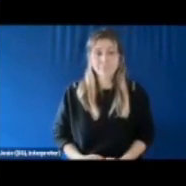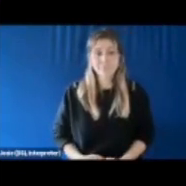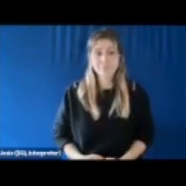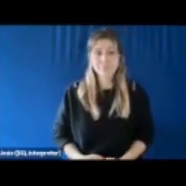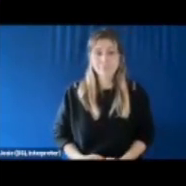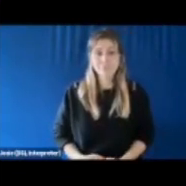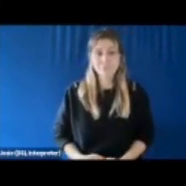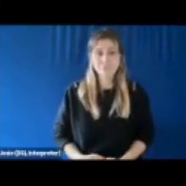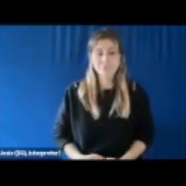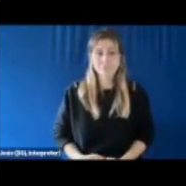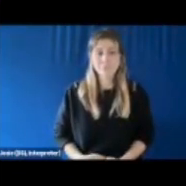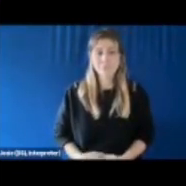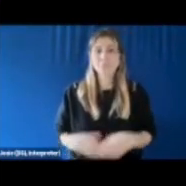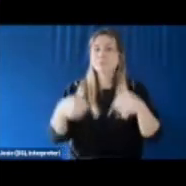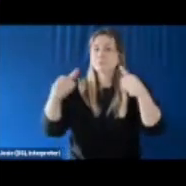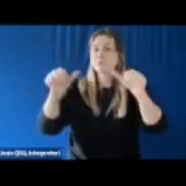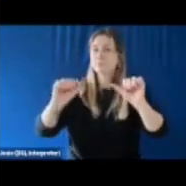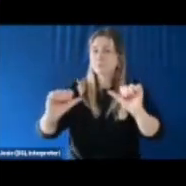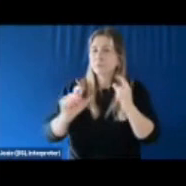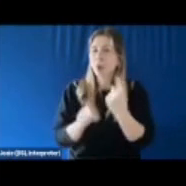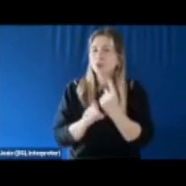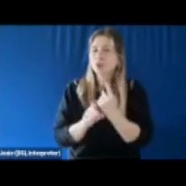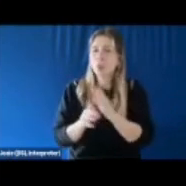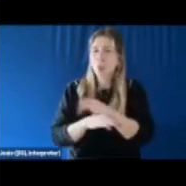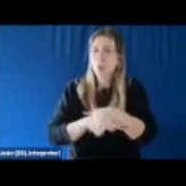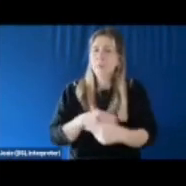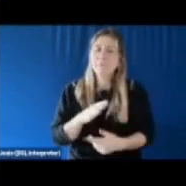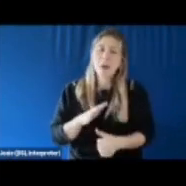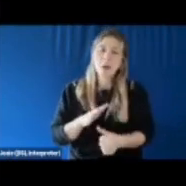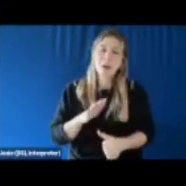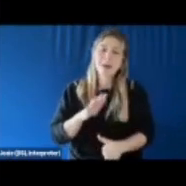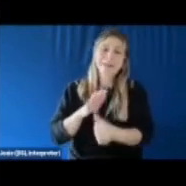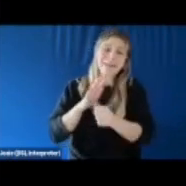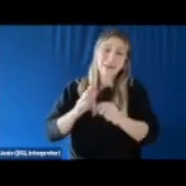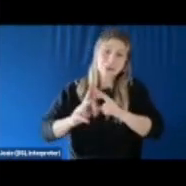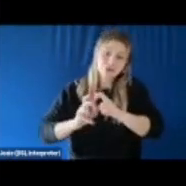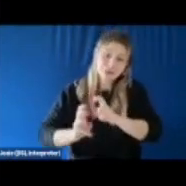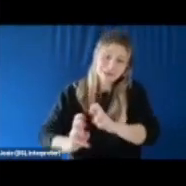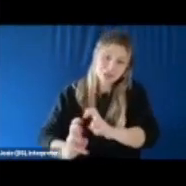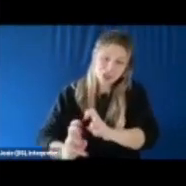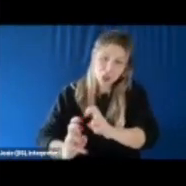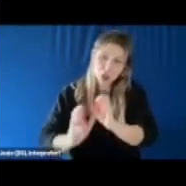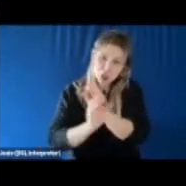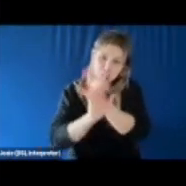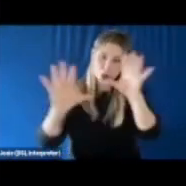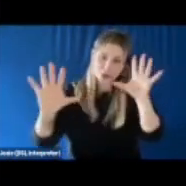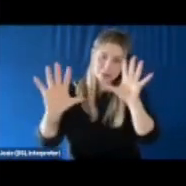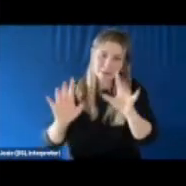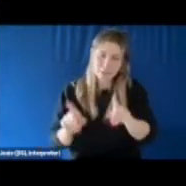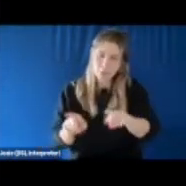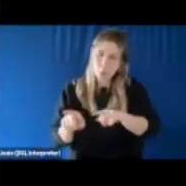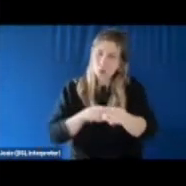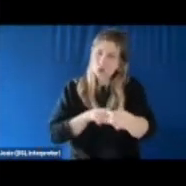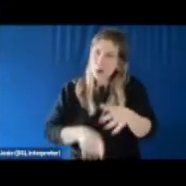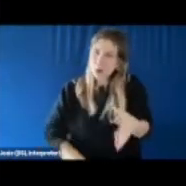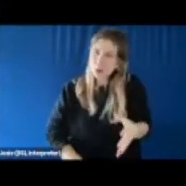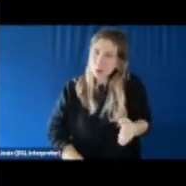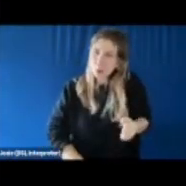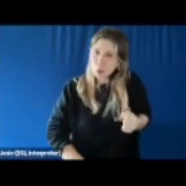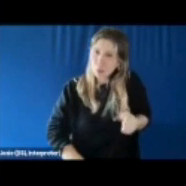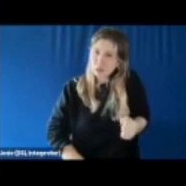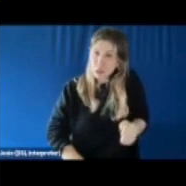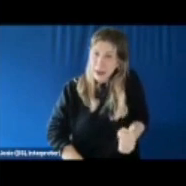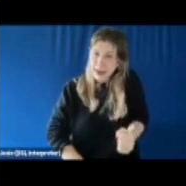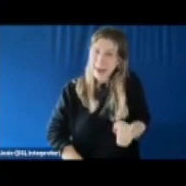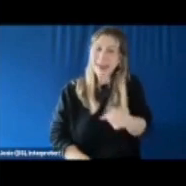So we'll move on to some key research concepts now, and I'll try not to go too quickly because I have a danger of